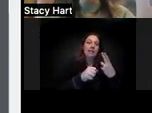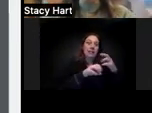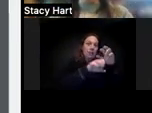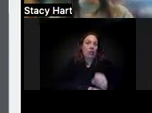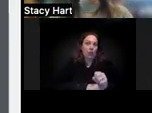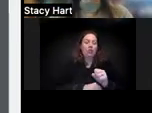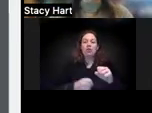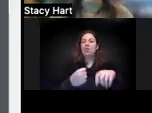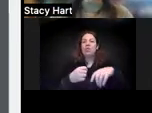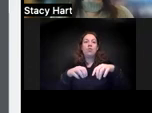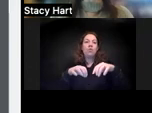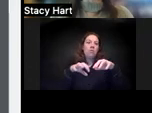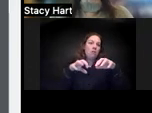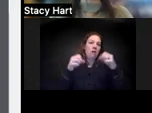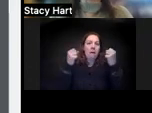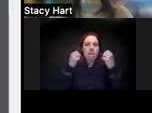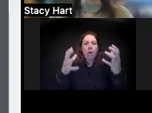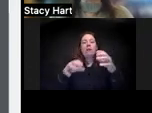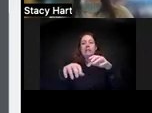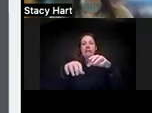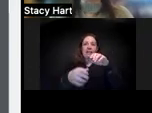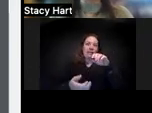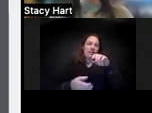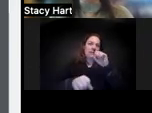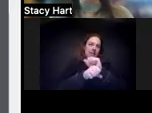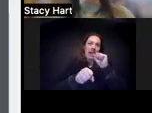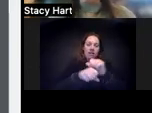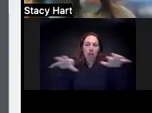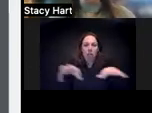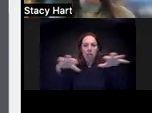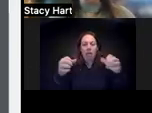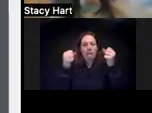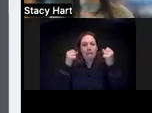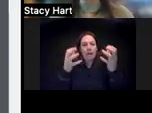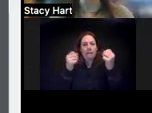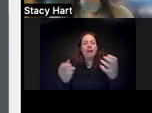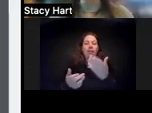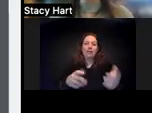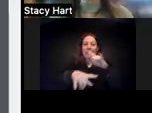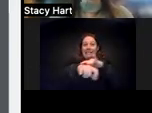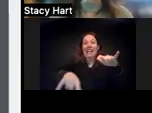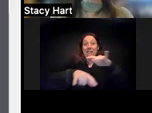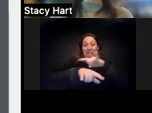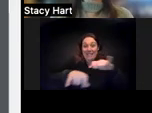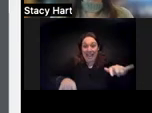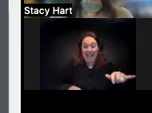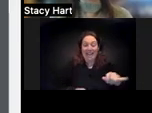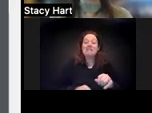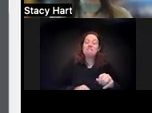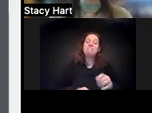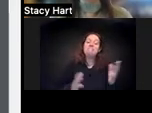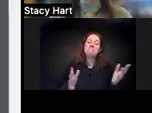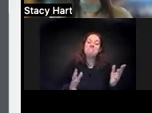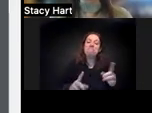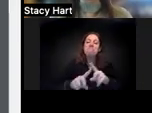stop and be in the moment. And I guess that's probably true with most conversations. Don't